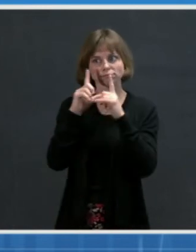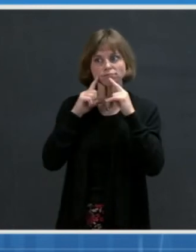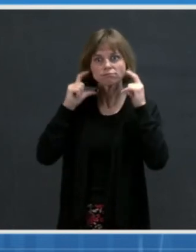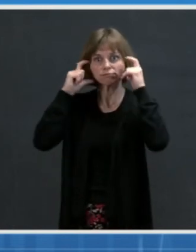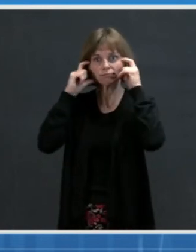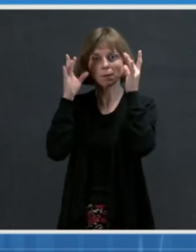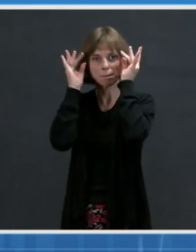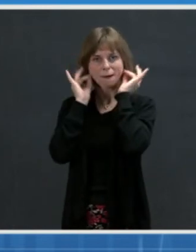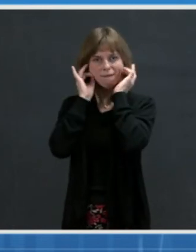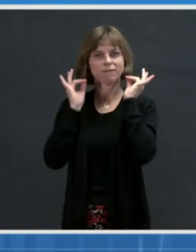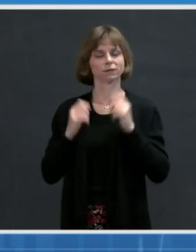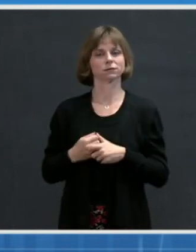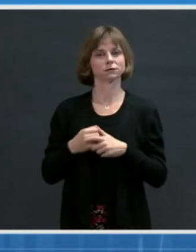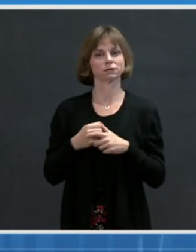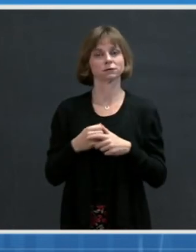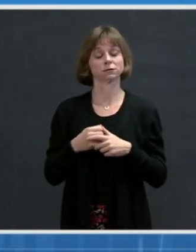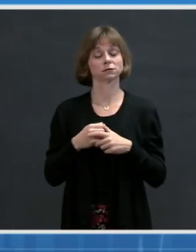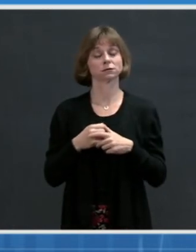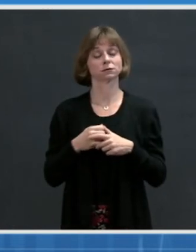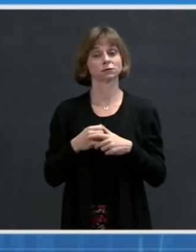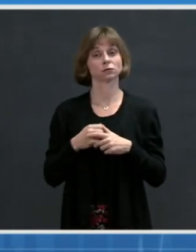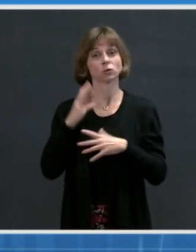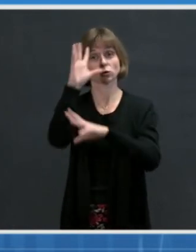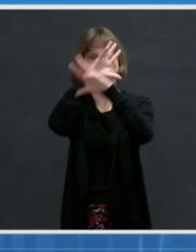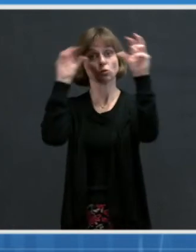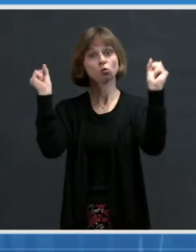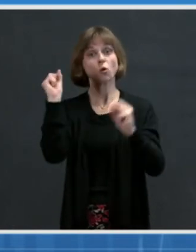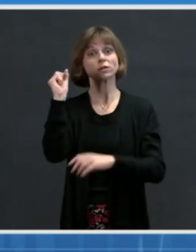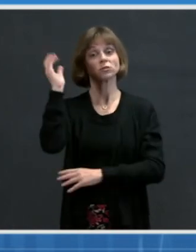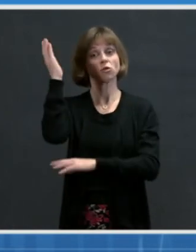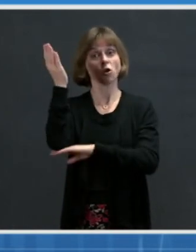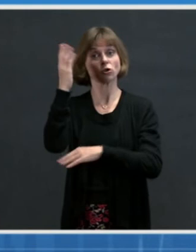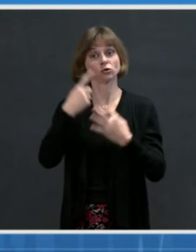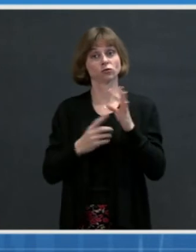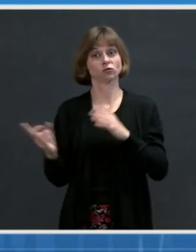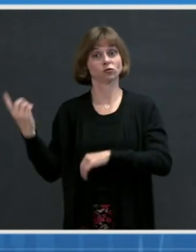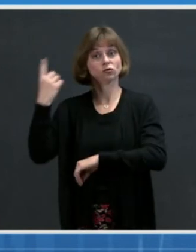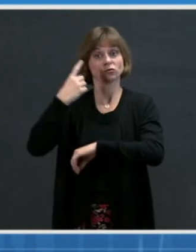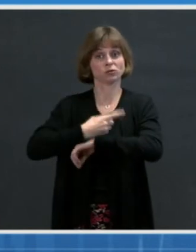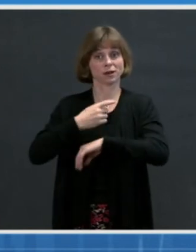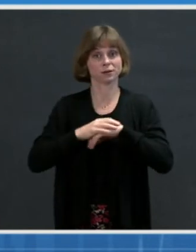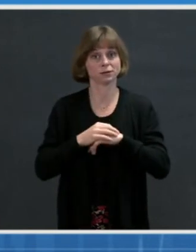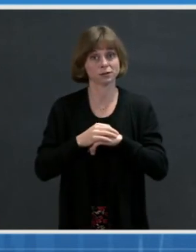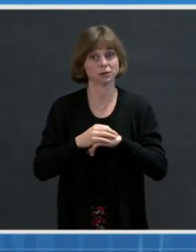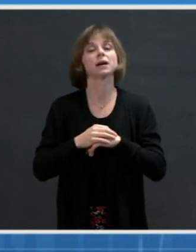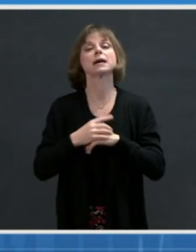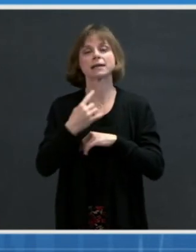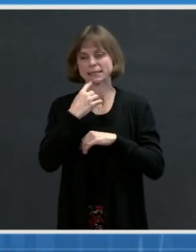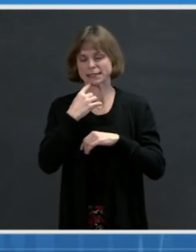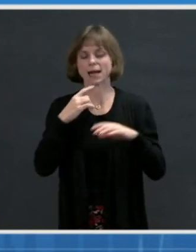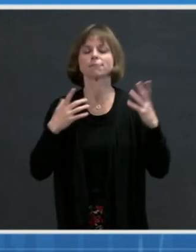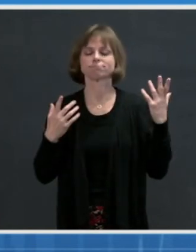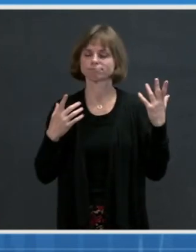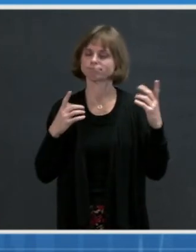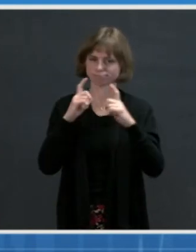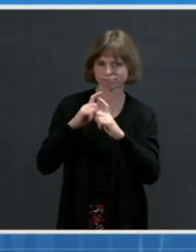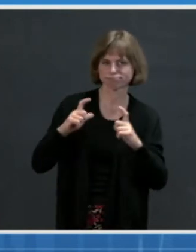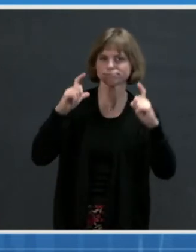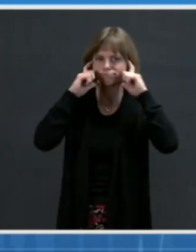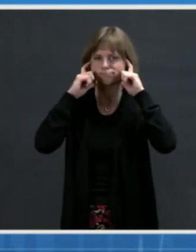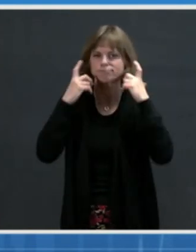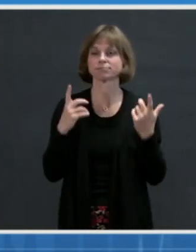delivered his inaugural address, he made a very clear request to the country: mask up. And he's taken action to require